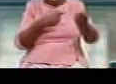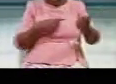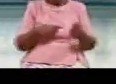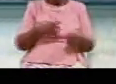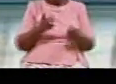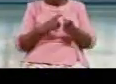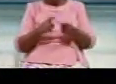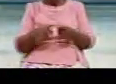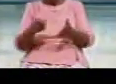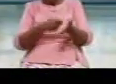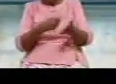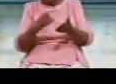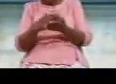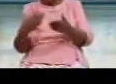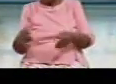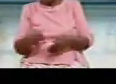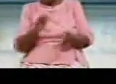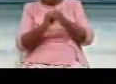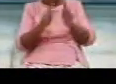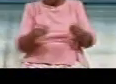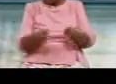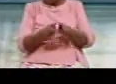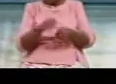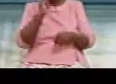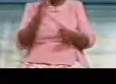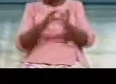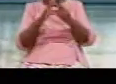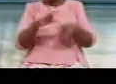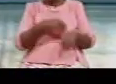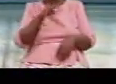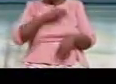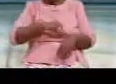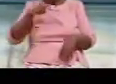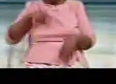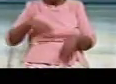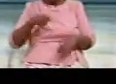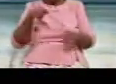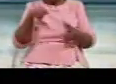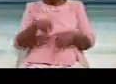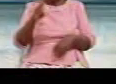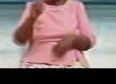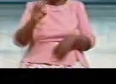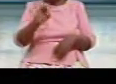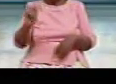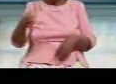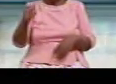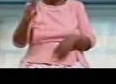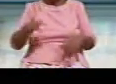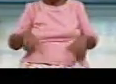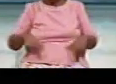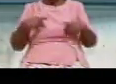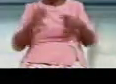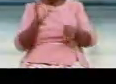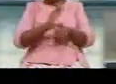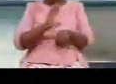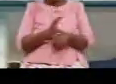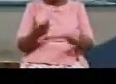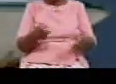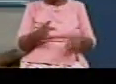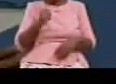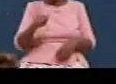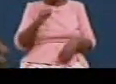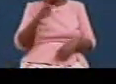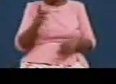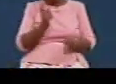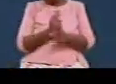he also is even a member of Deeperlife. It's the same church you are going. And why are you so strict